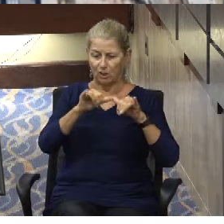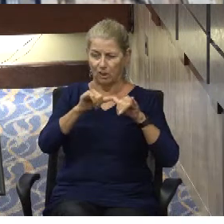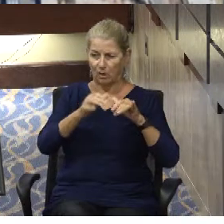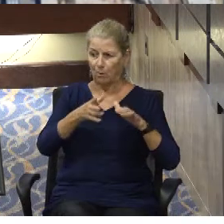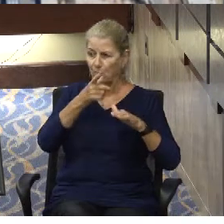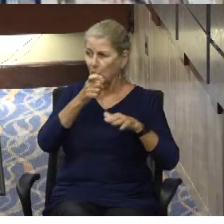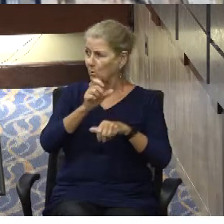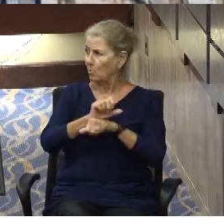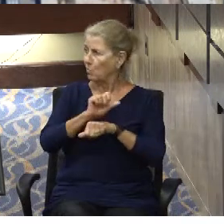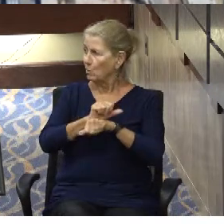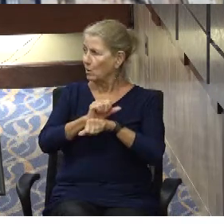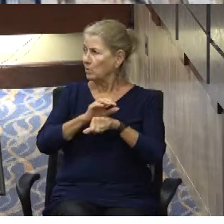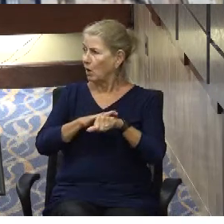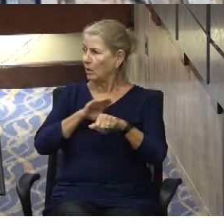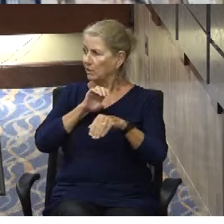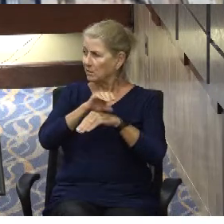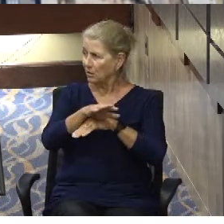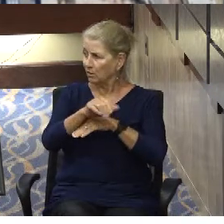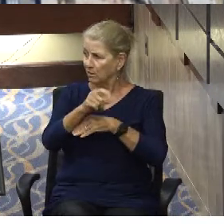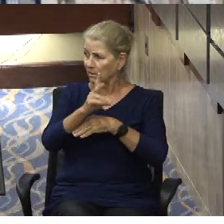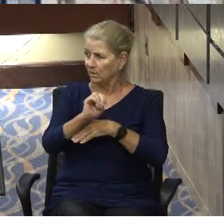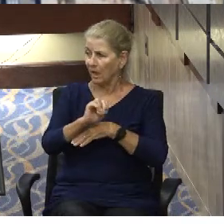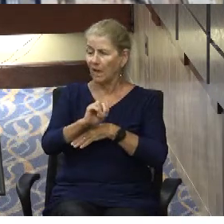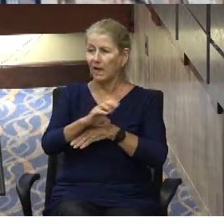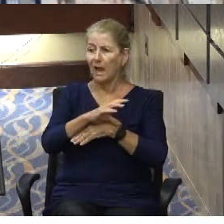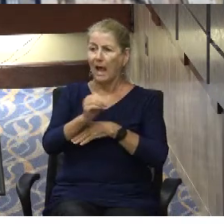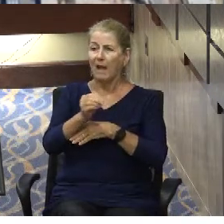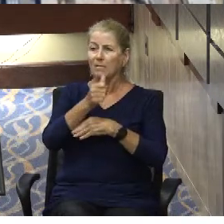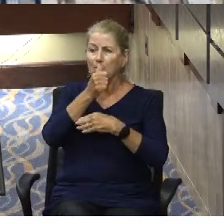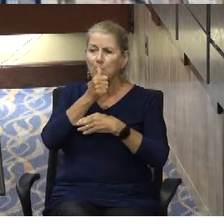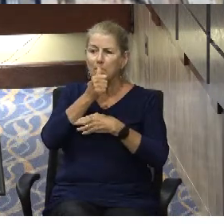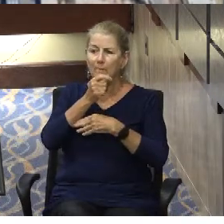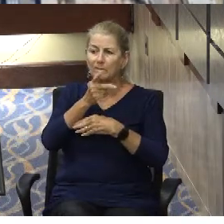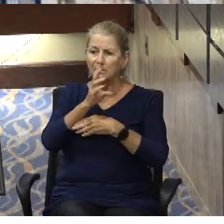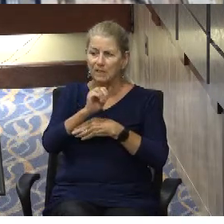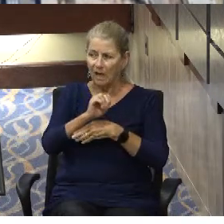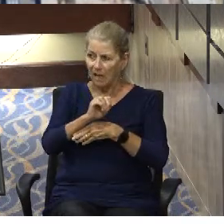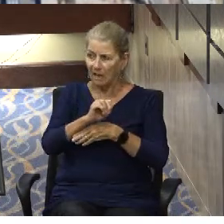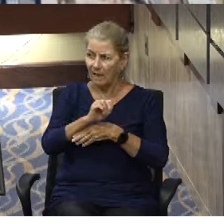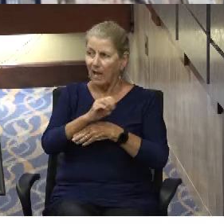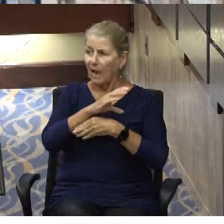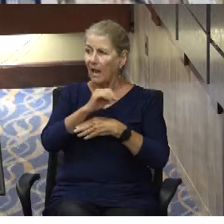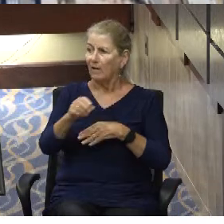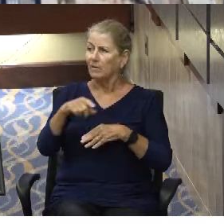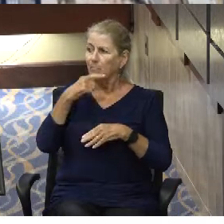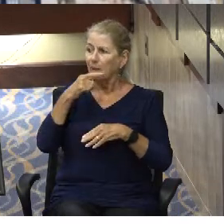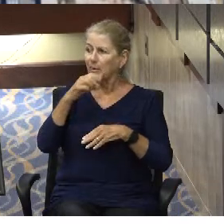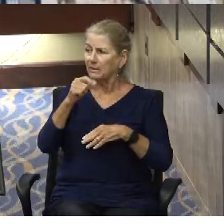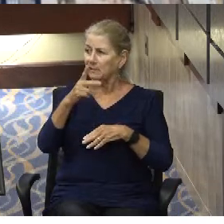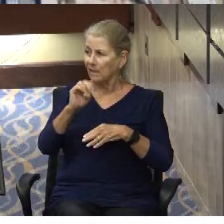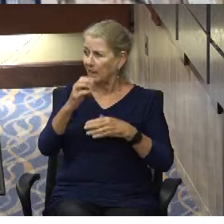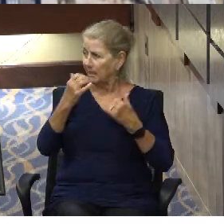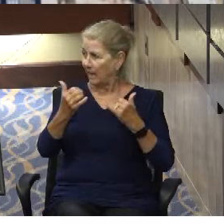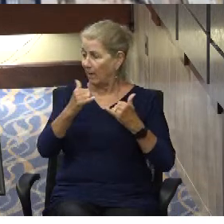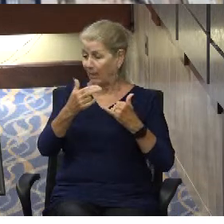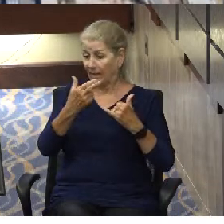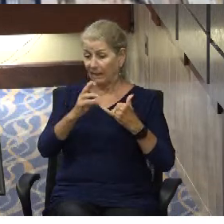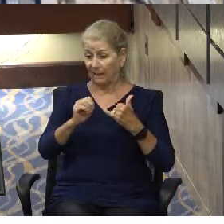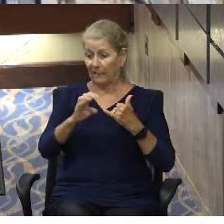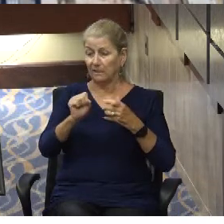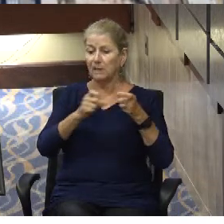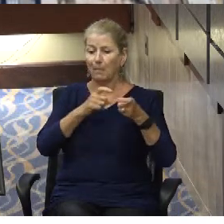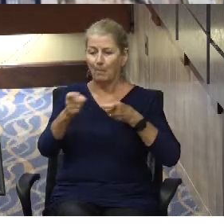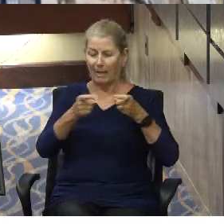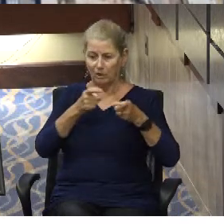has worked on the consulting side as well as the private side as well as the public side now. And he is